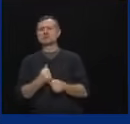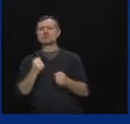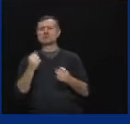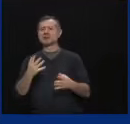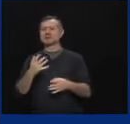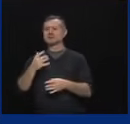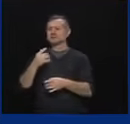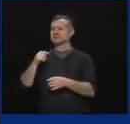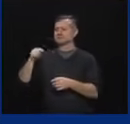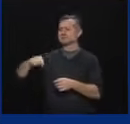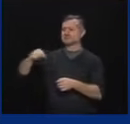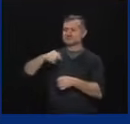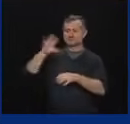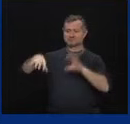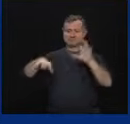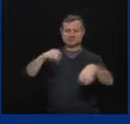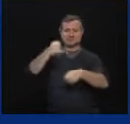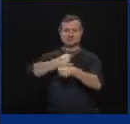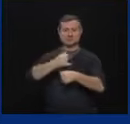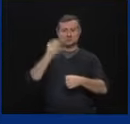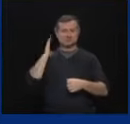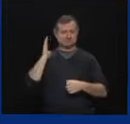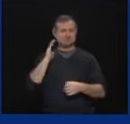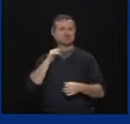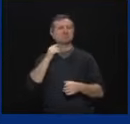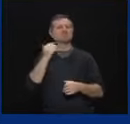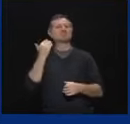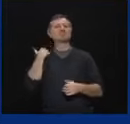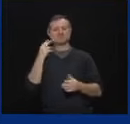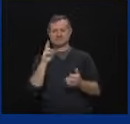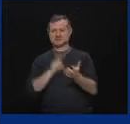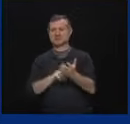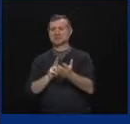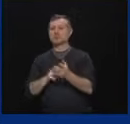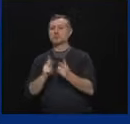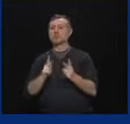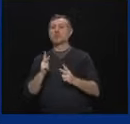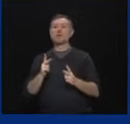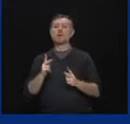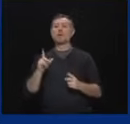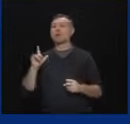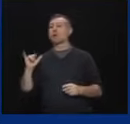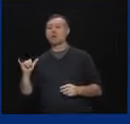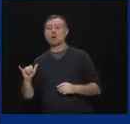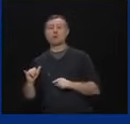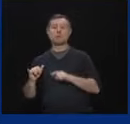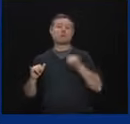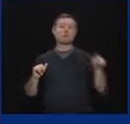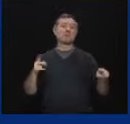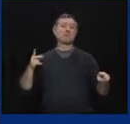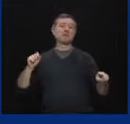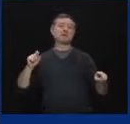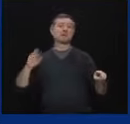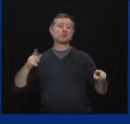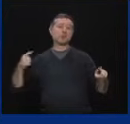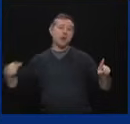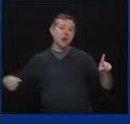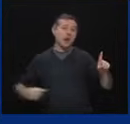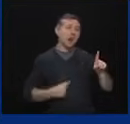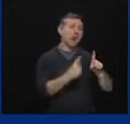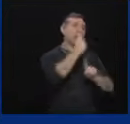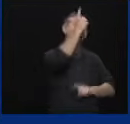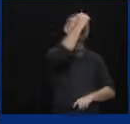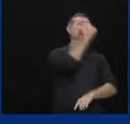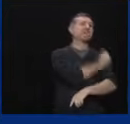signups earlier? Last time there were people going from Long Island to Plattsburgh and not for the tourism aspect of it. And